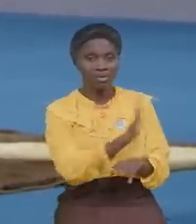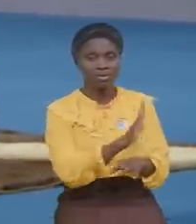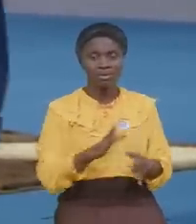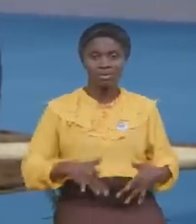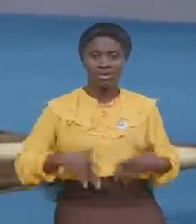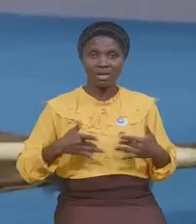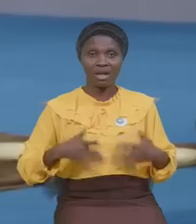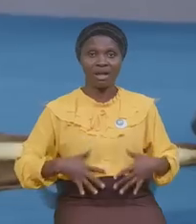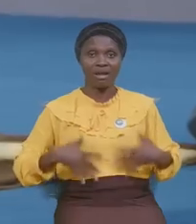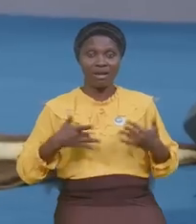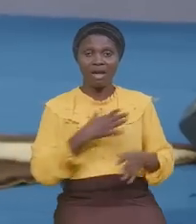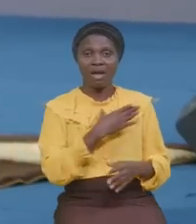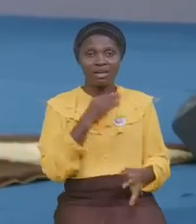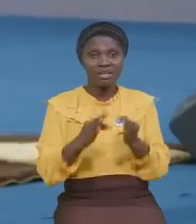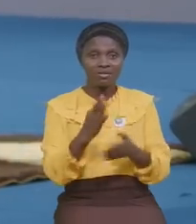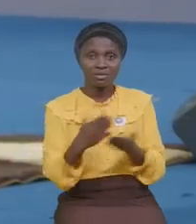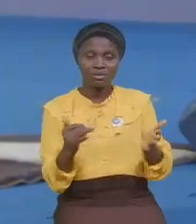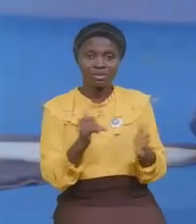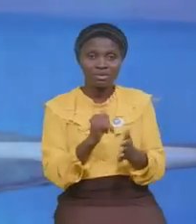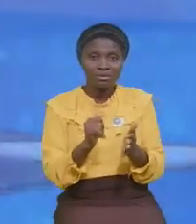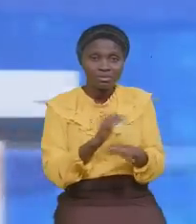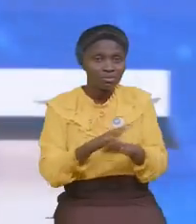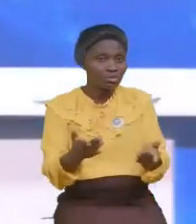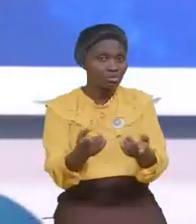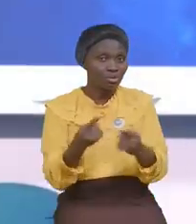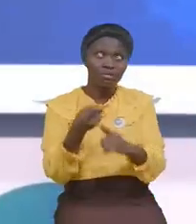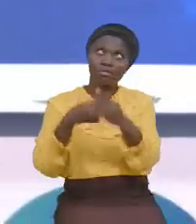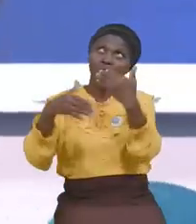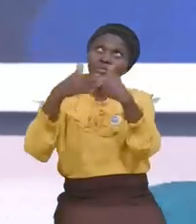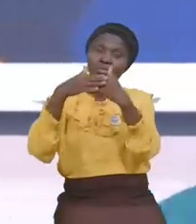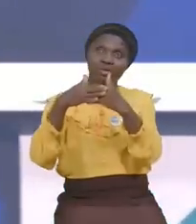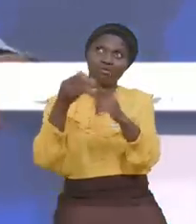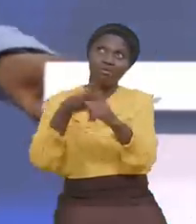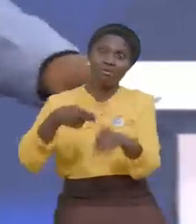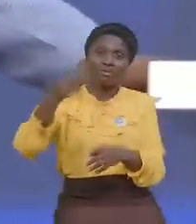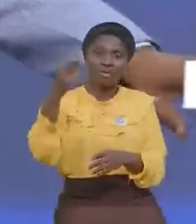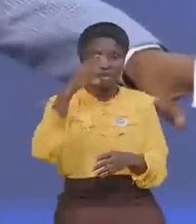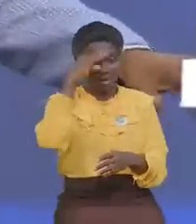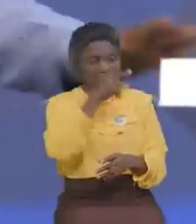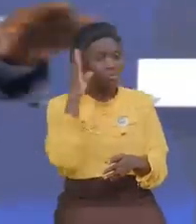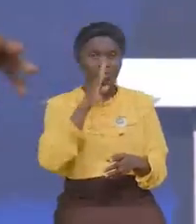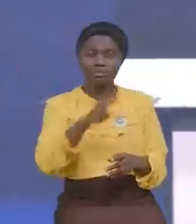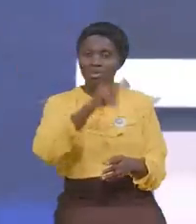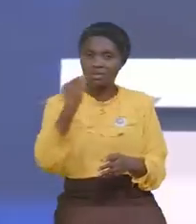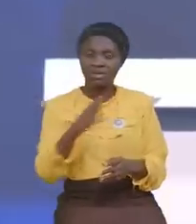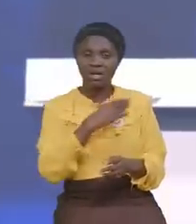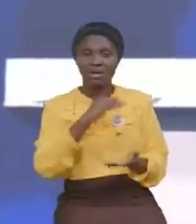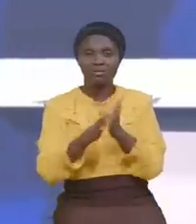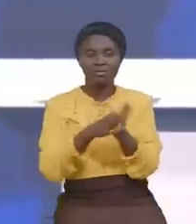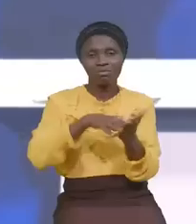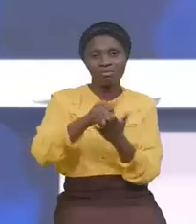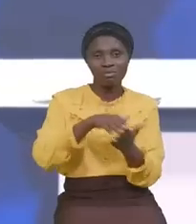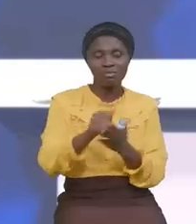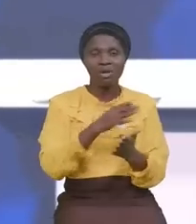does not come from on high, he'll be poor, he'll be needy, he'll be impotent, he will be